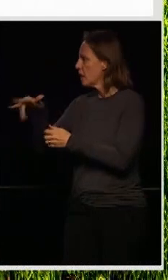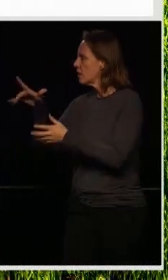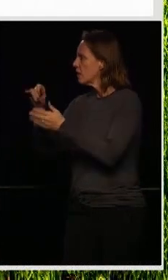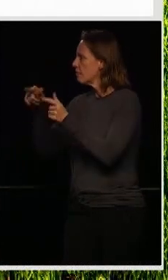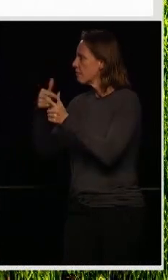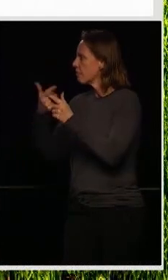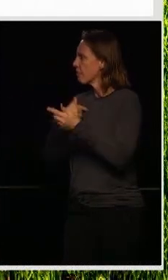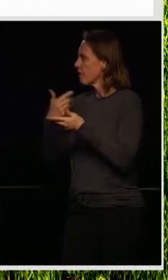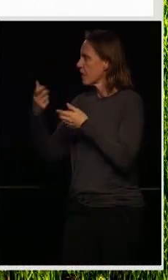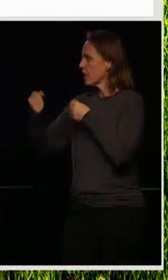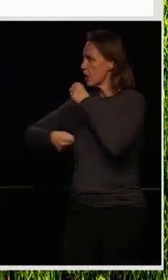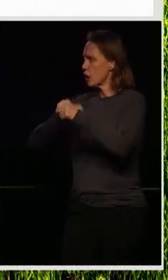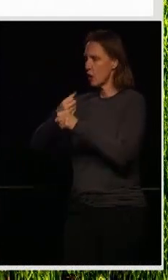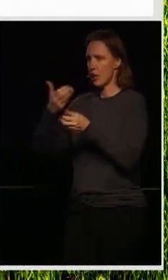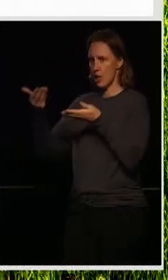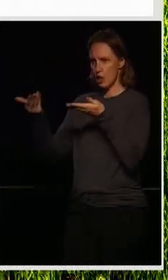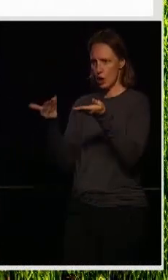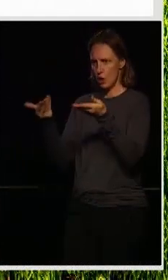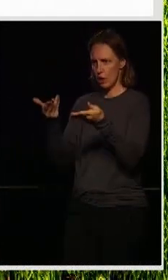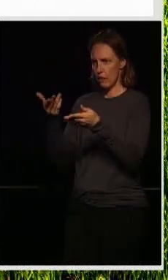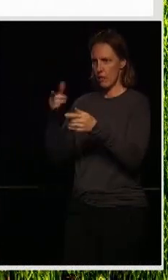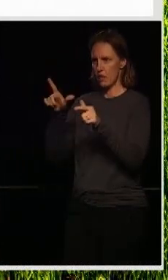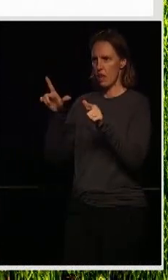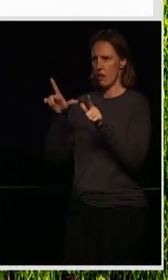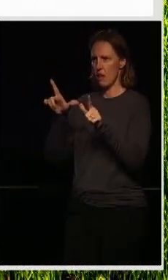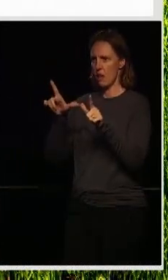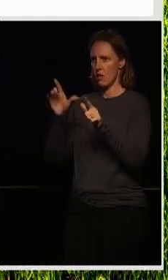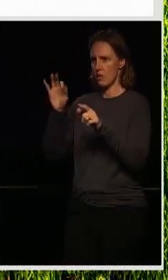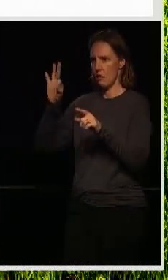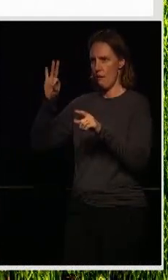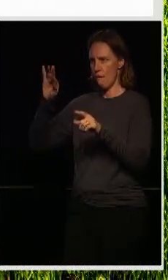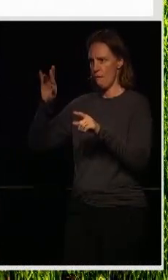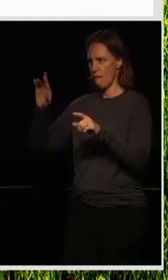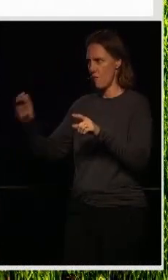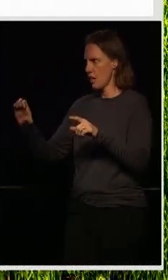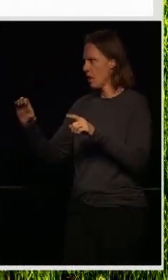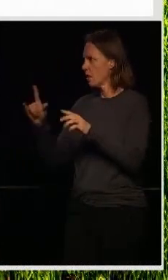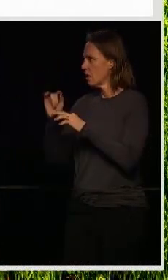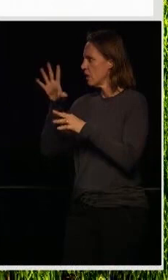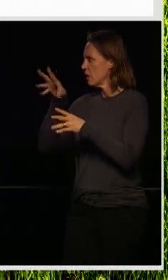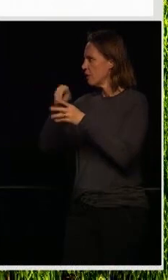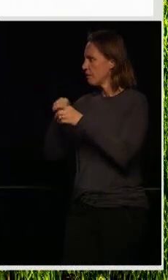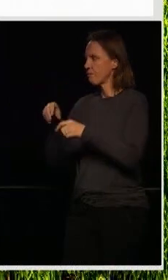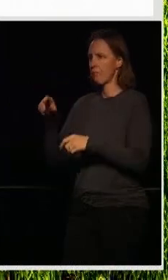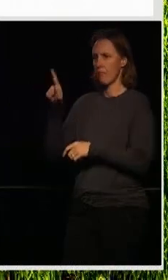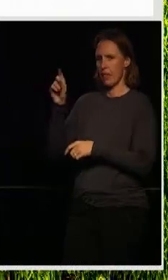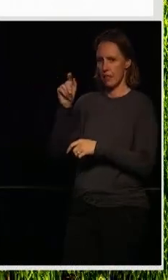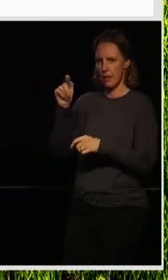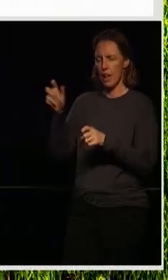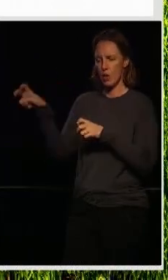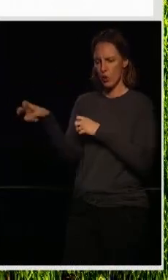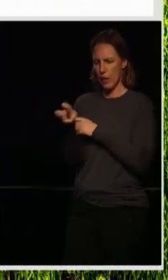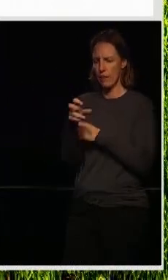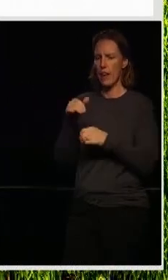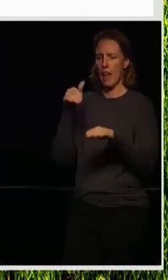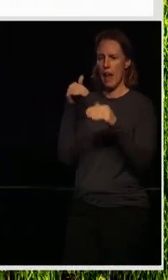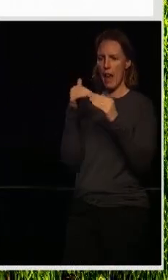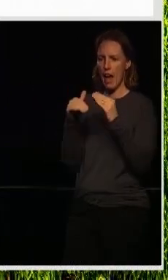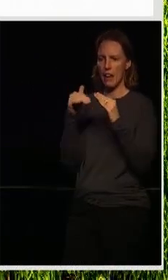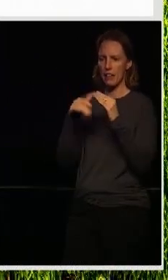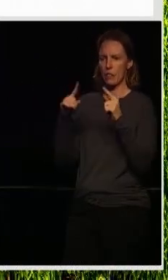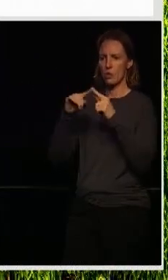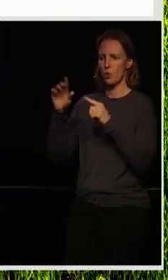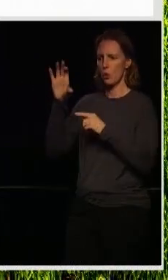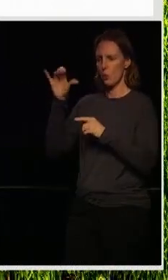yearly service license fee. This includes lease of the hardware, integrated data transfer, access to the Crover web platform,